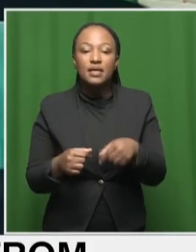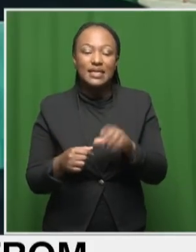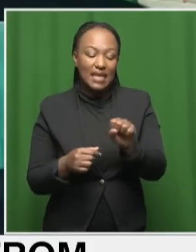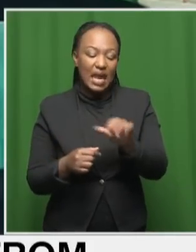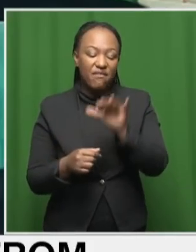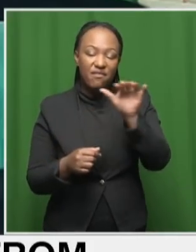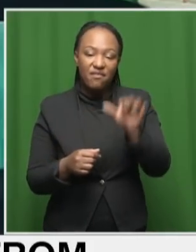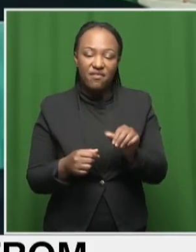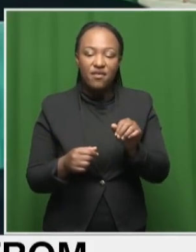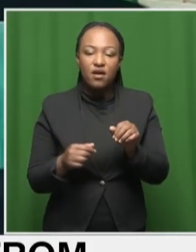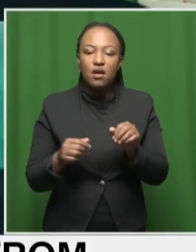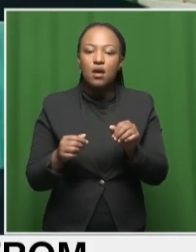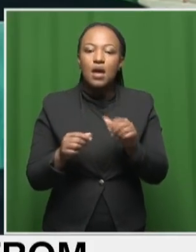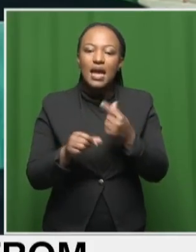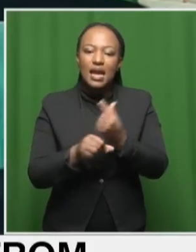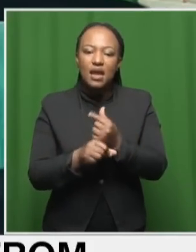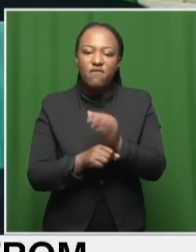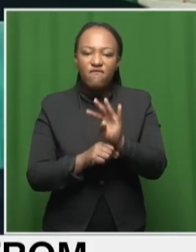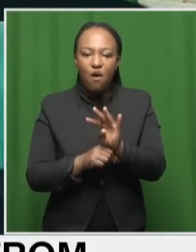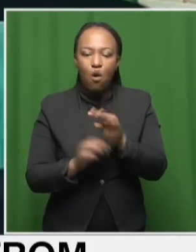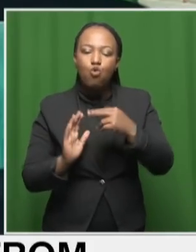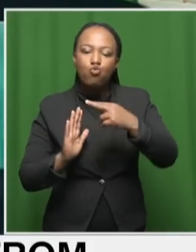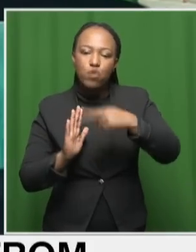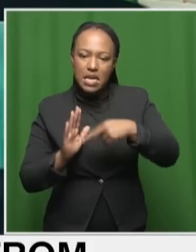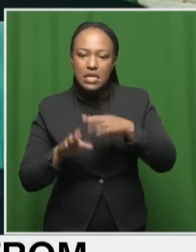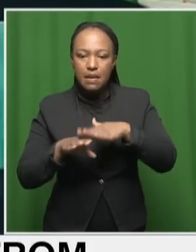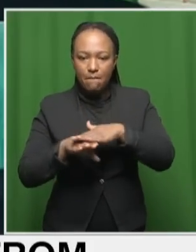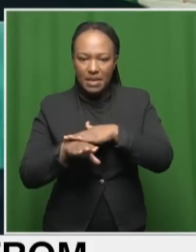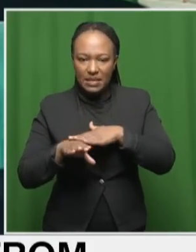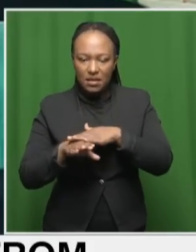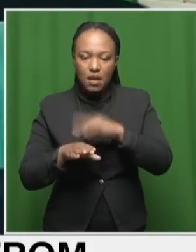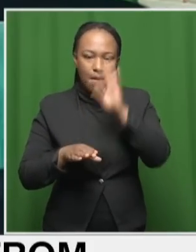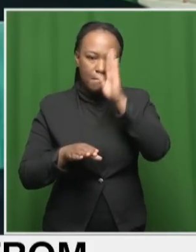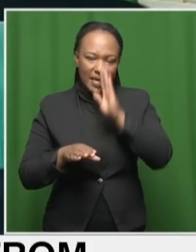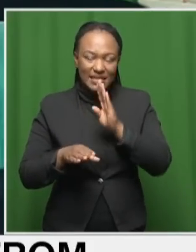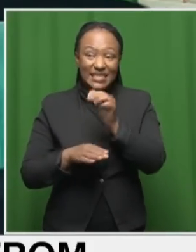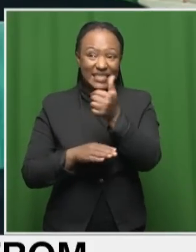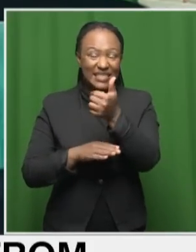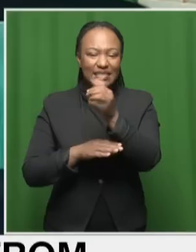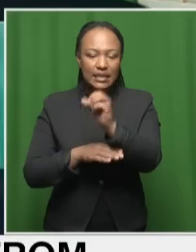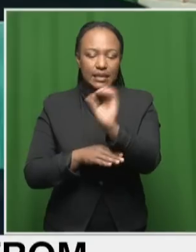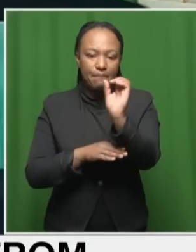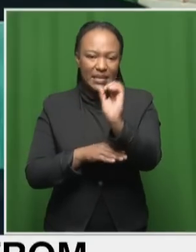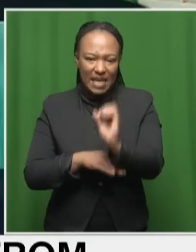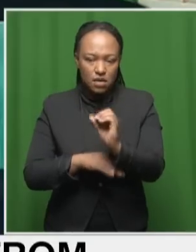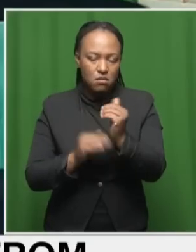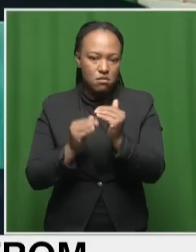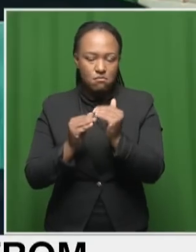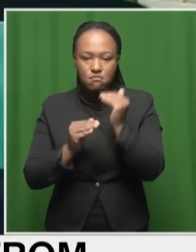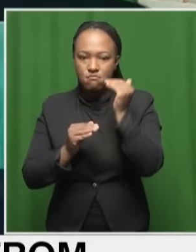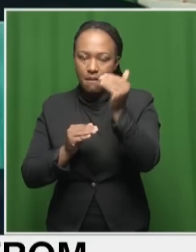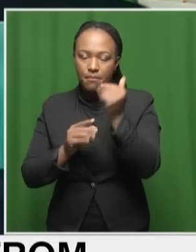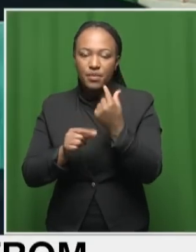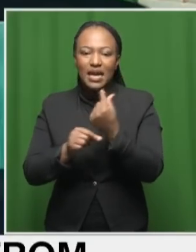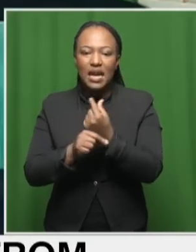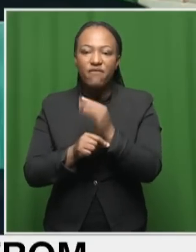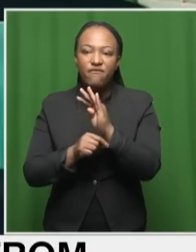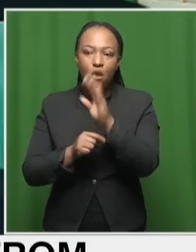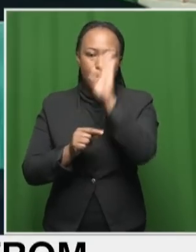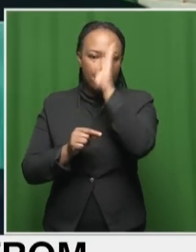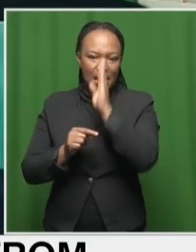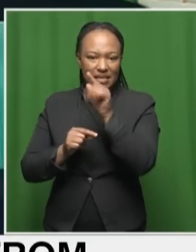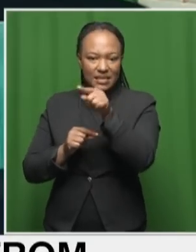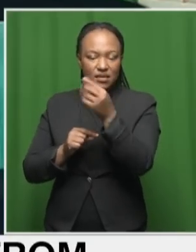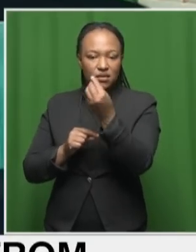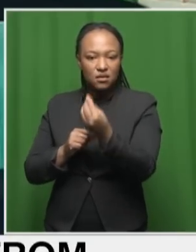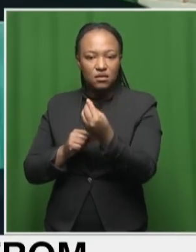19% of kids, grade 4 kids, could read at a basic level. In Brazil, that's 60%. So if you're a grade 4 child in Brazil, you have